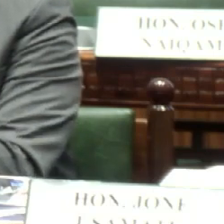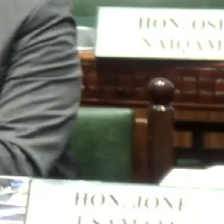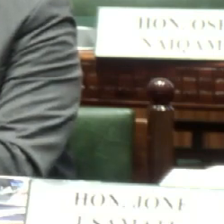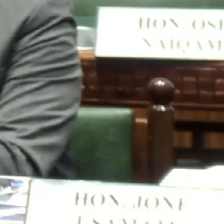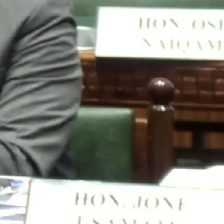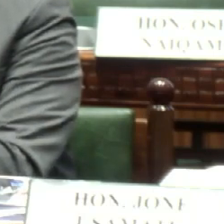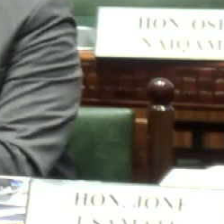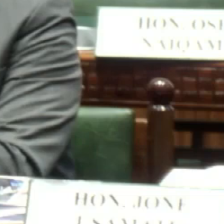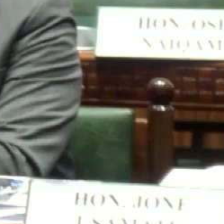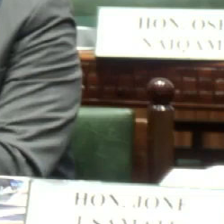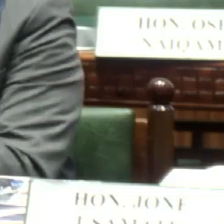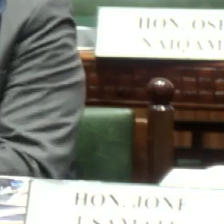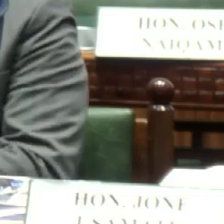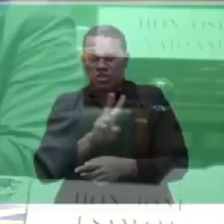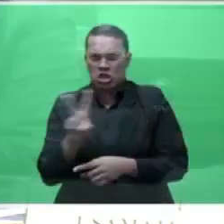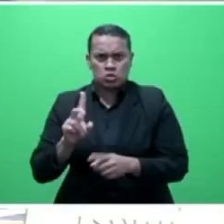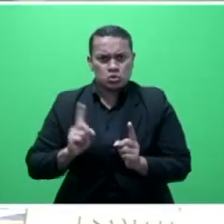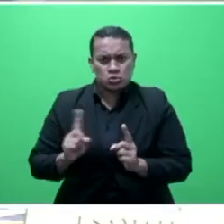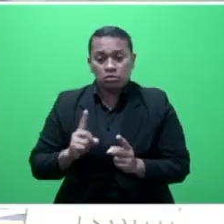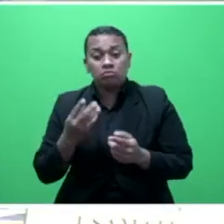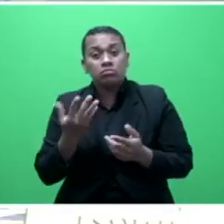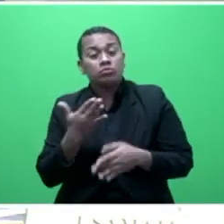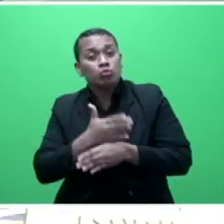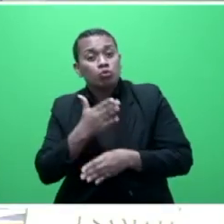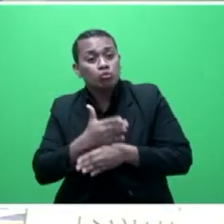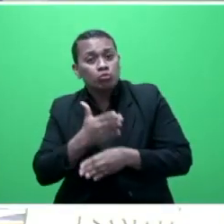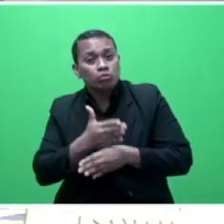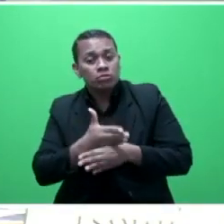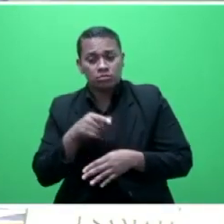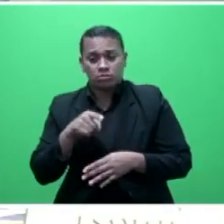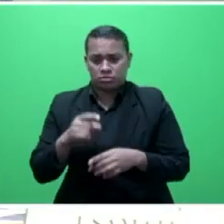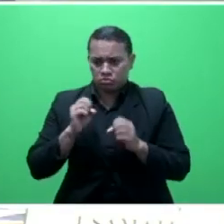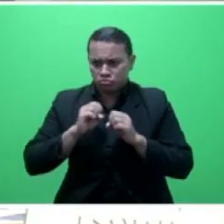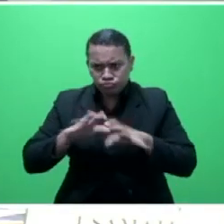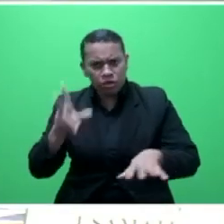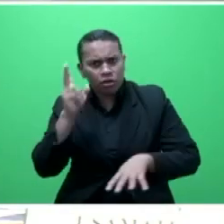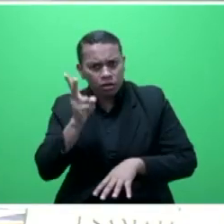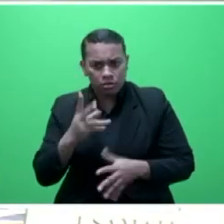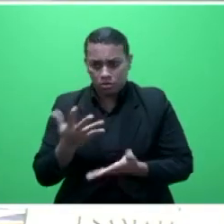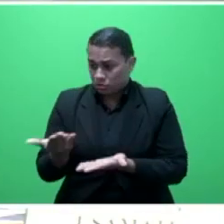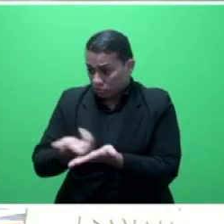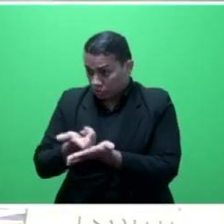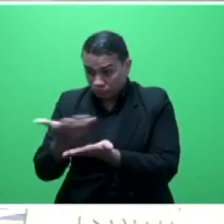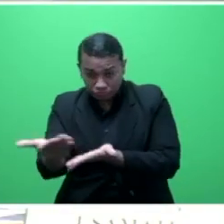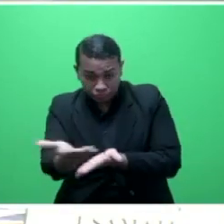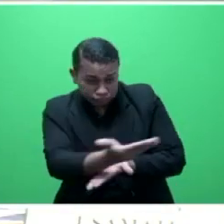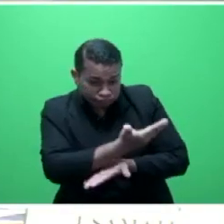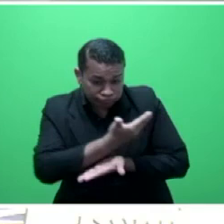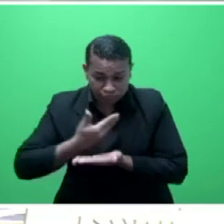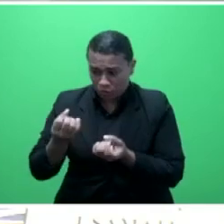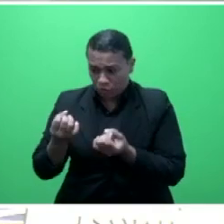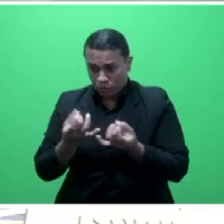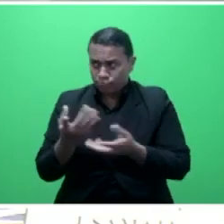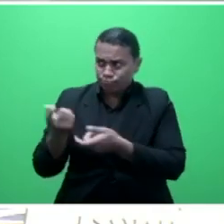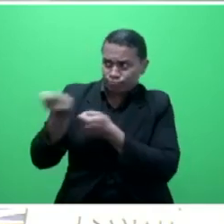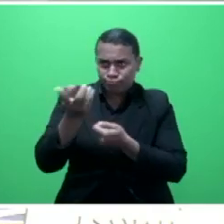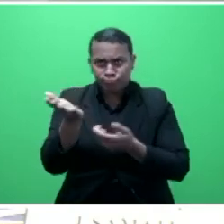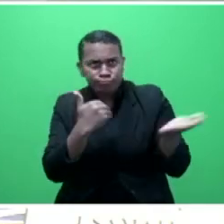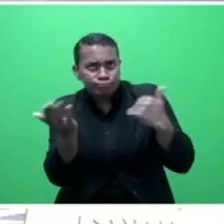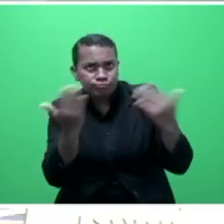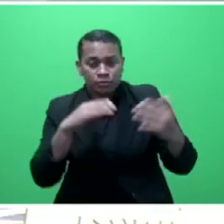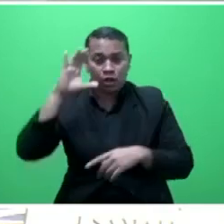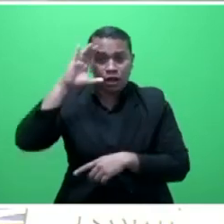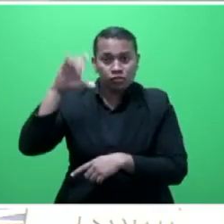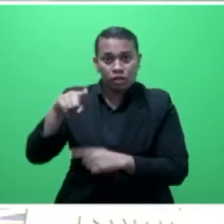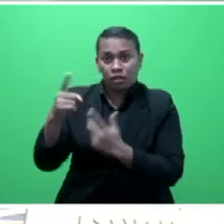also safely bringing back vital jobs and money into the country, with more expected to follow. We've